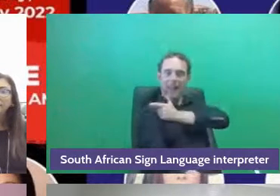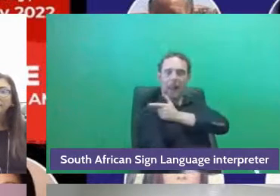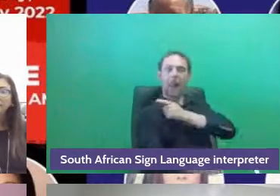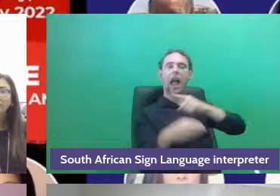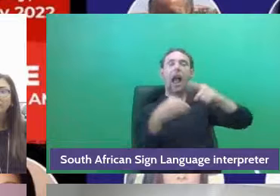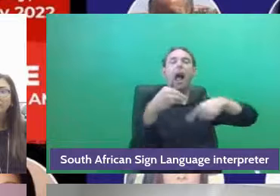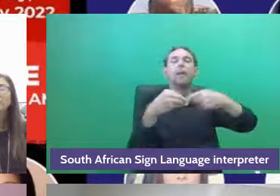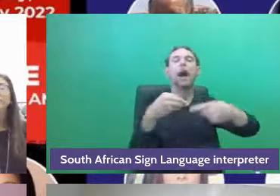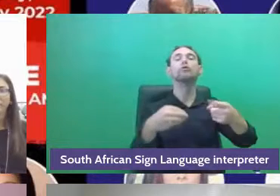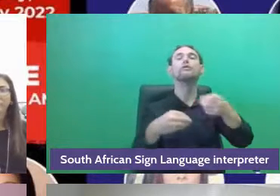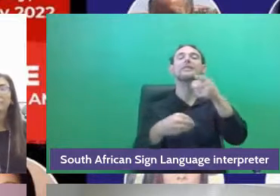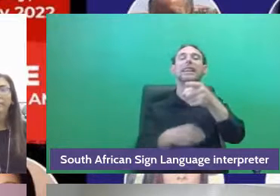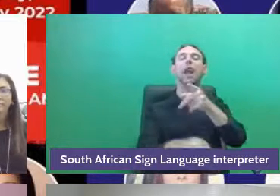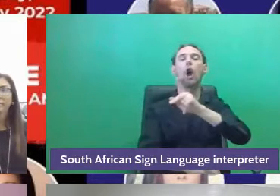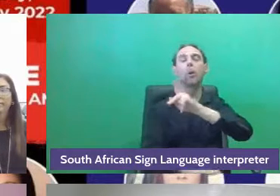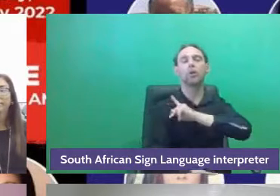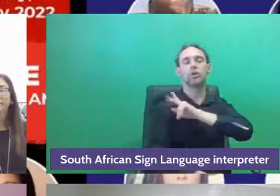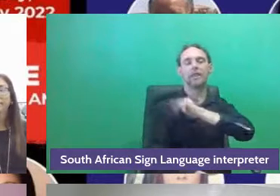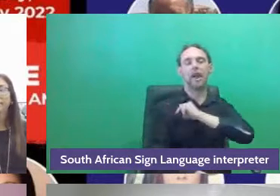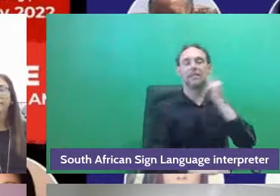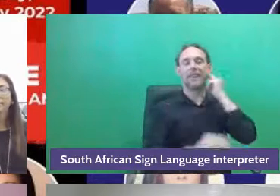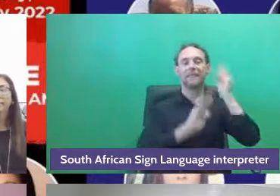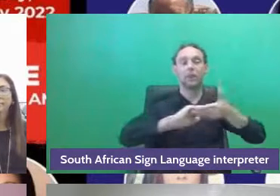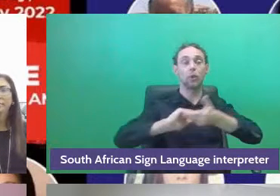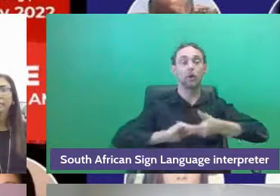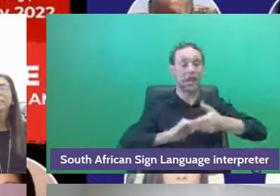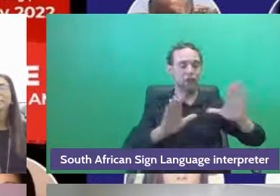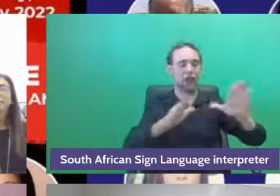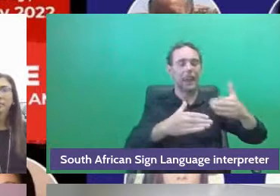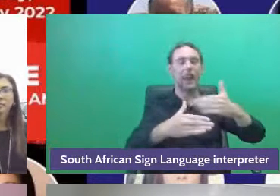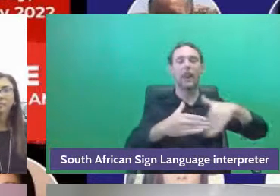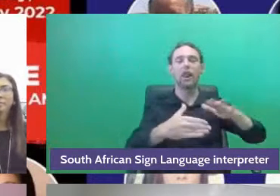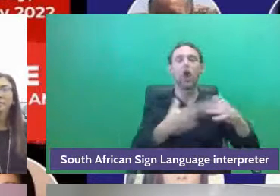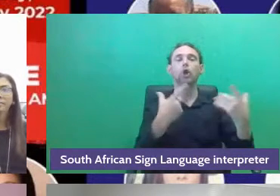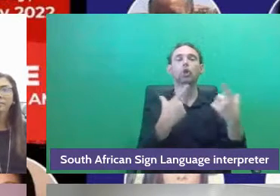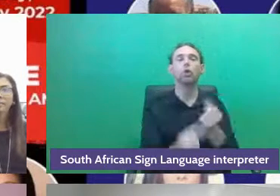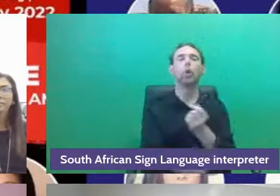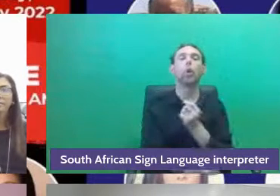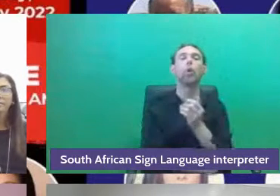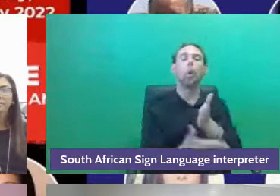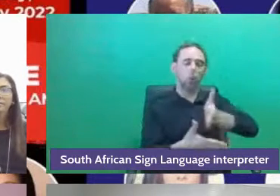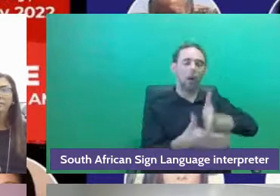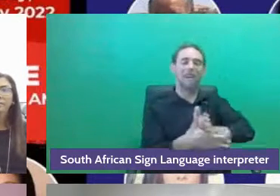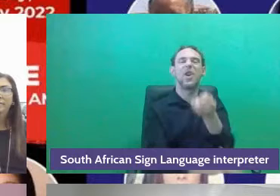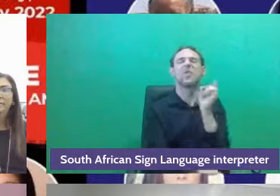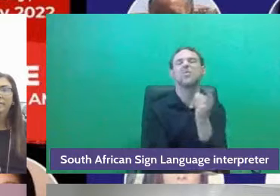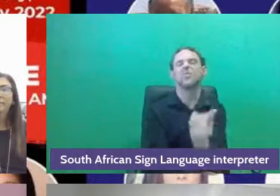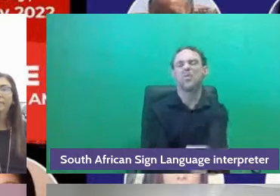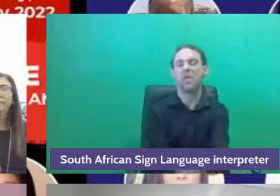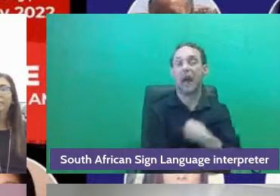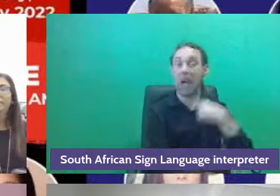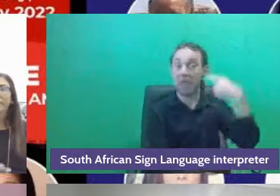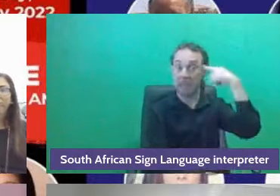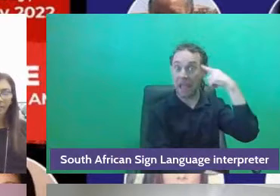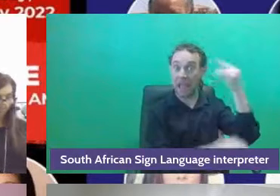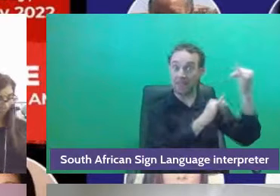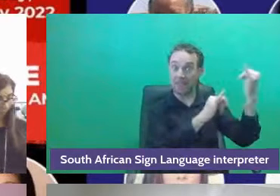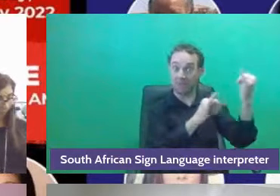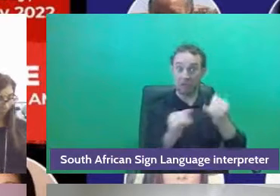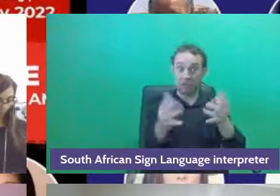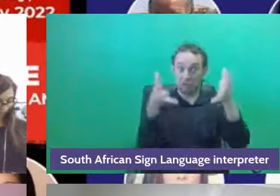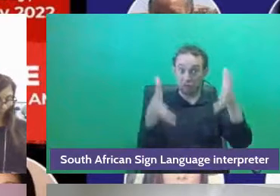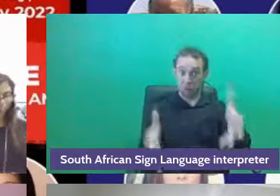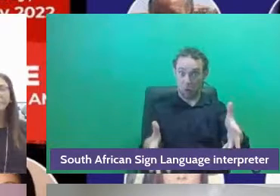that KZN DA does? And I think that with that being said, I'll hand over to